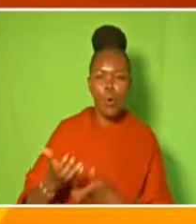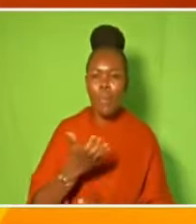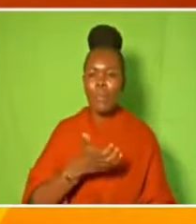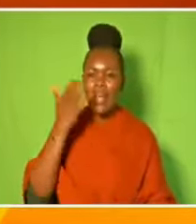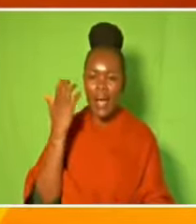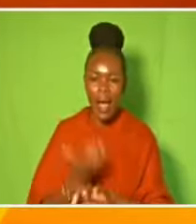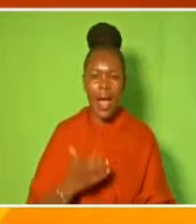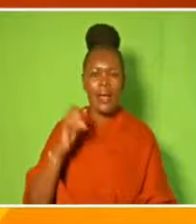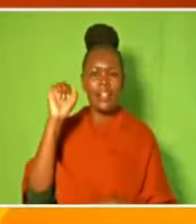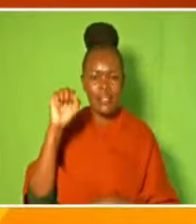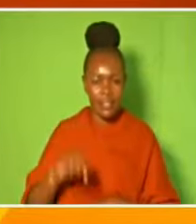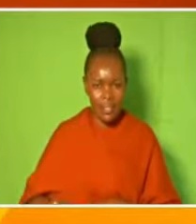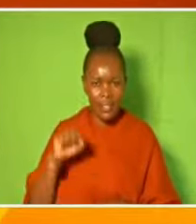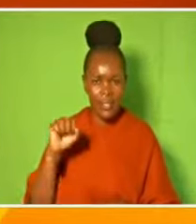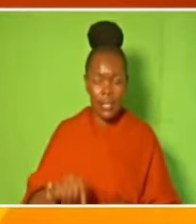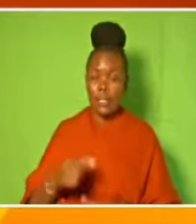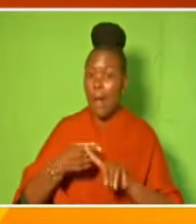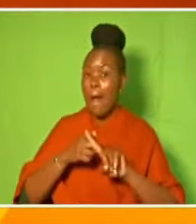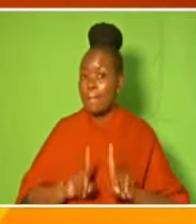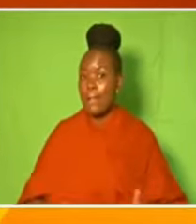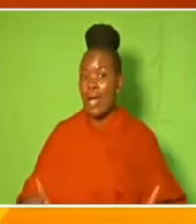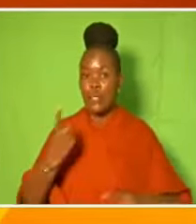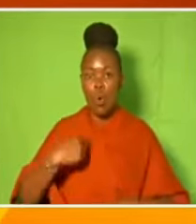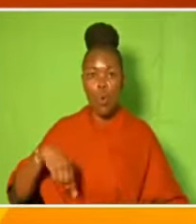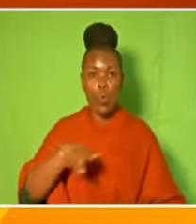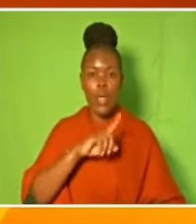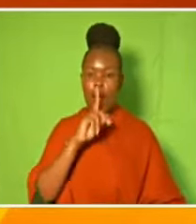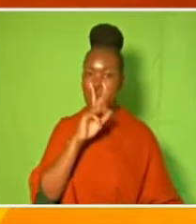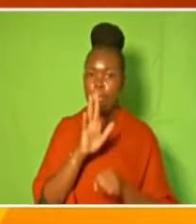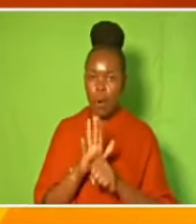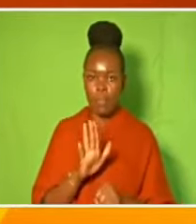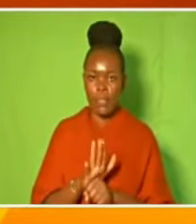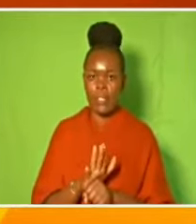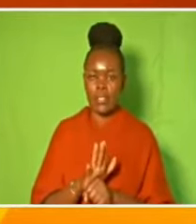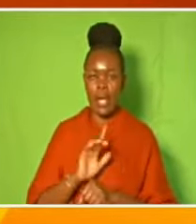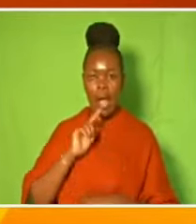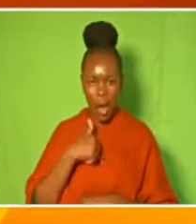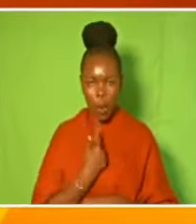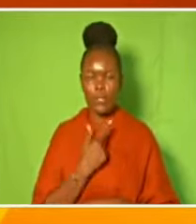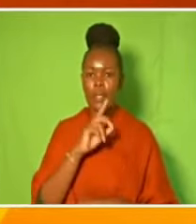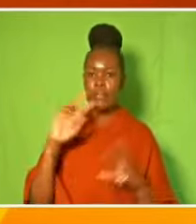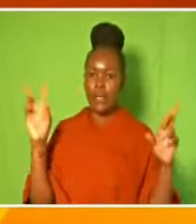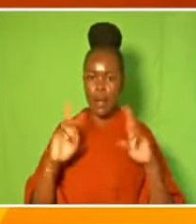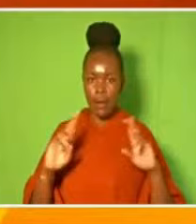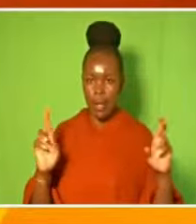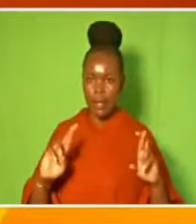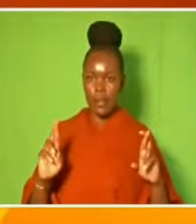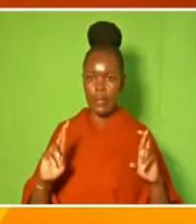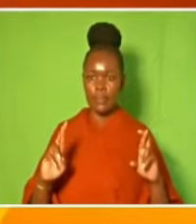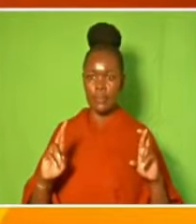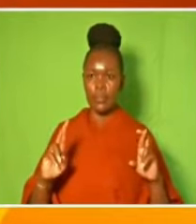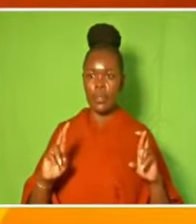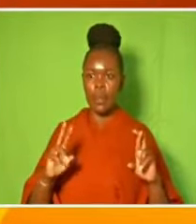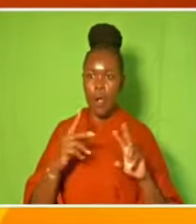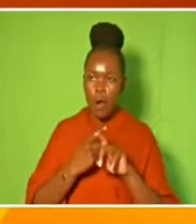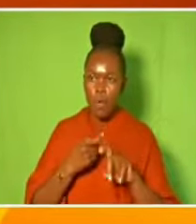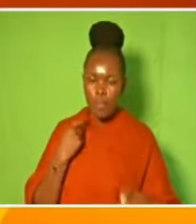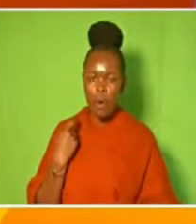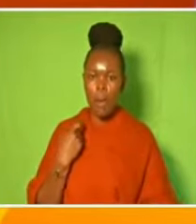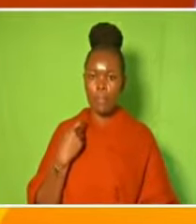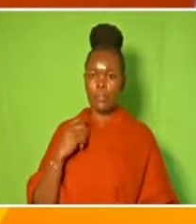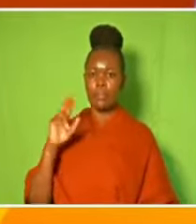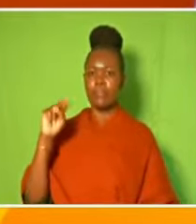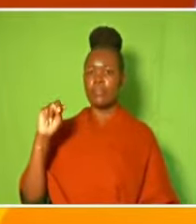hard, but we have committed ourselves right from my neck, right from the